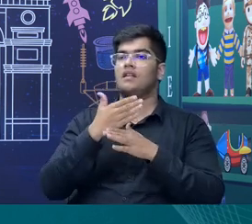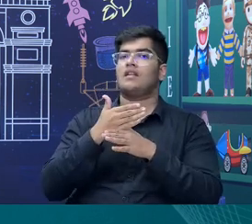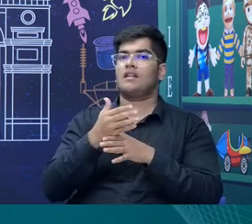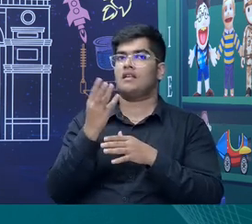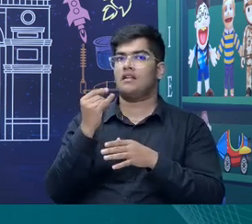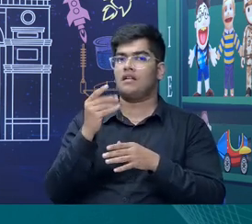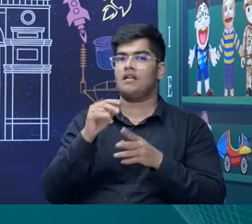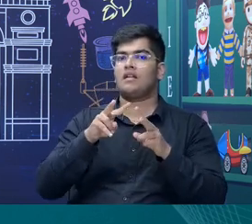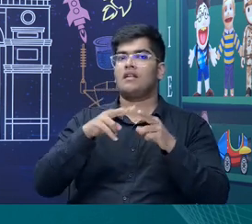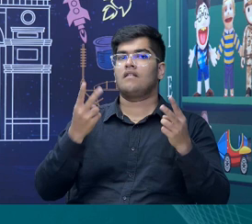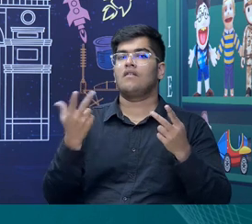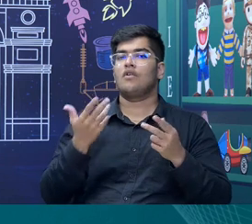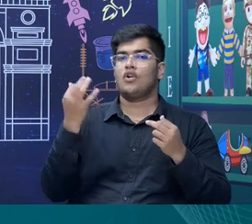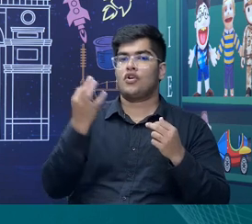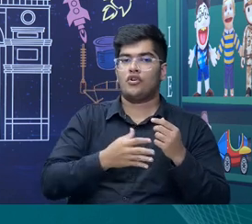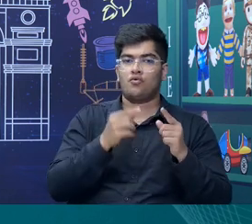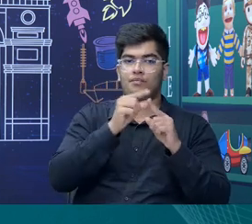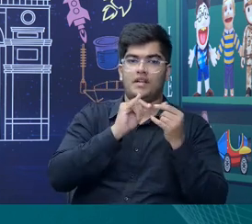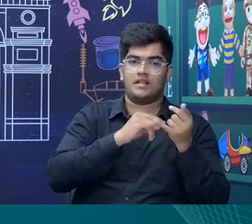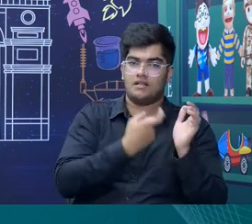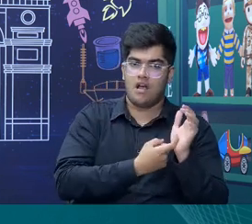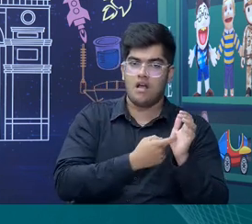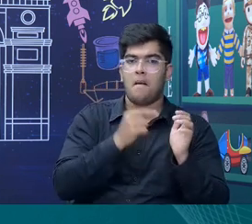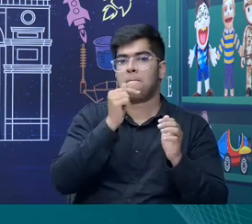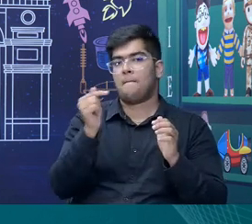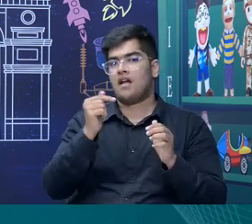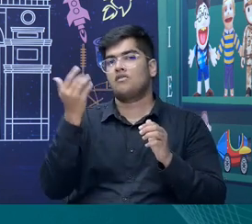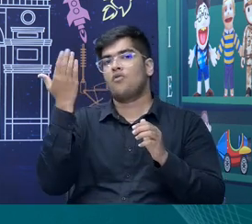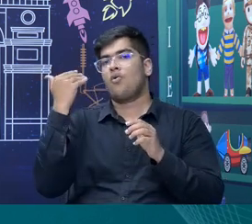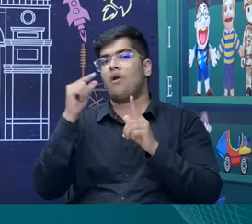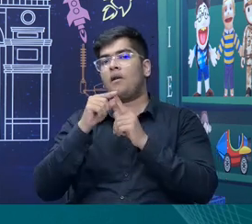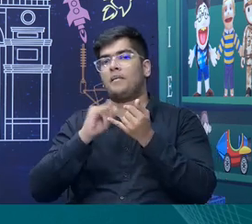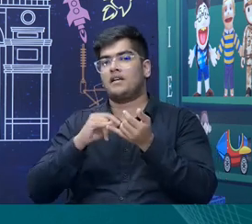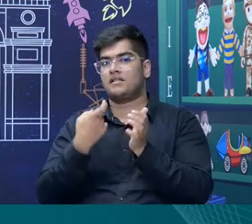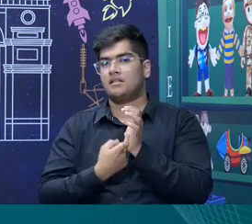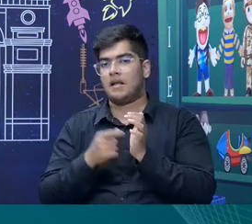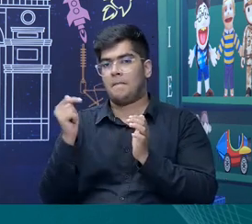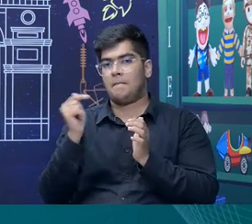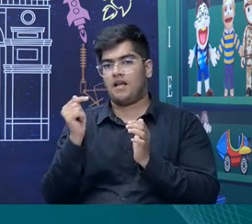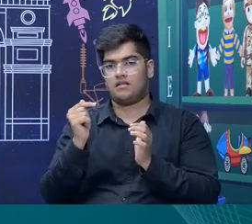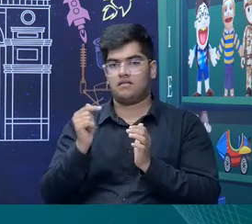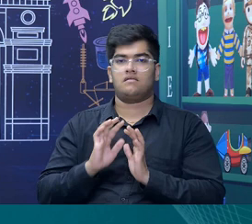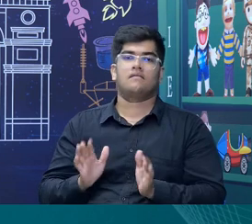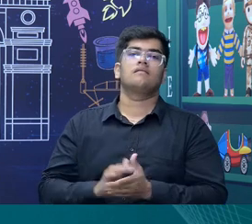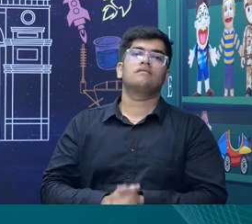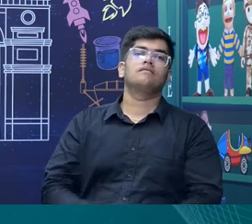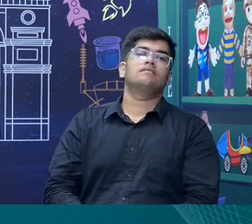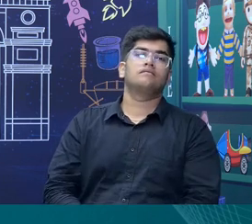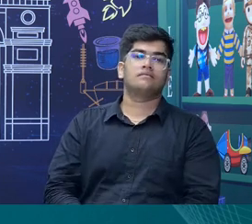is our difference between new profit sharing ratio and the old profit sharing ratio